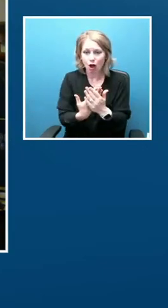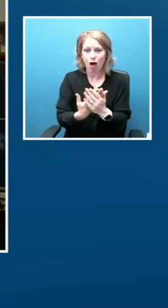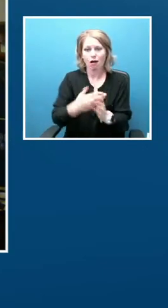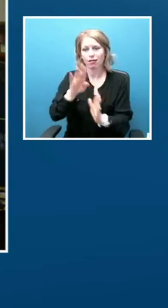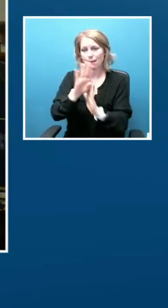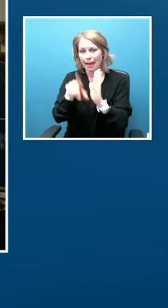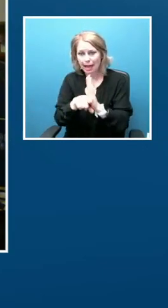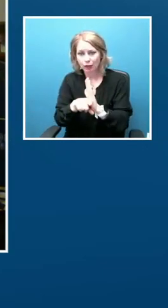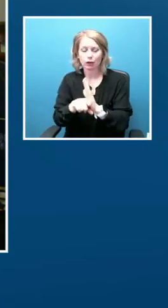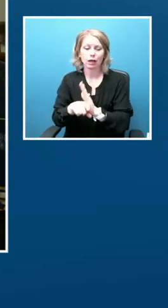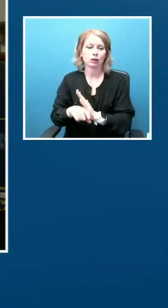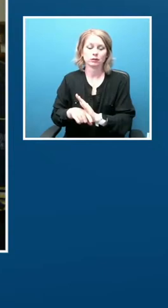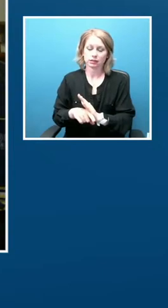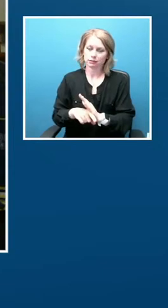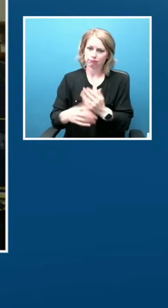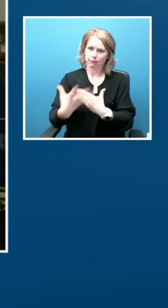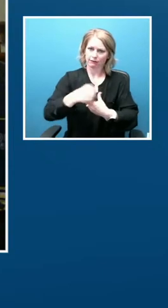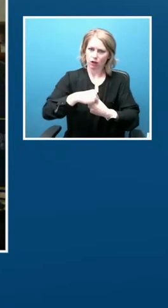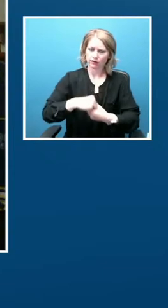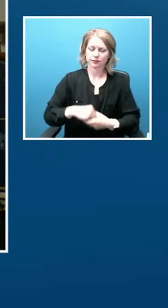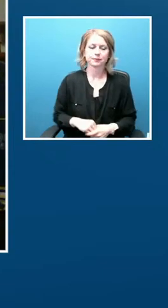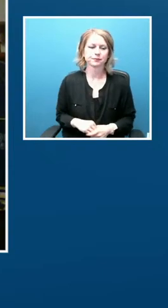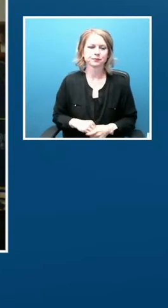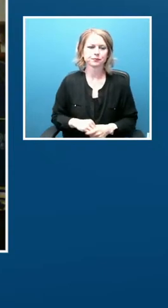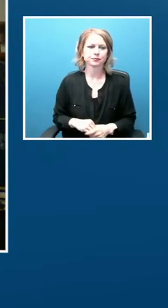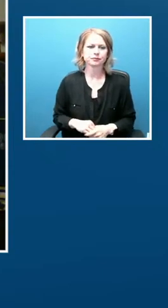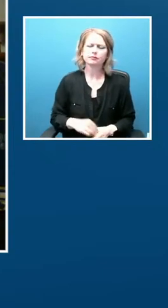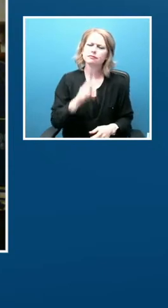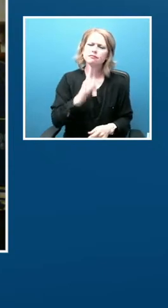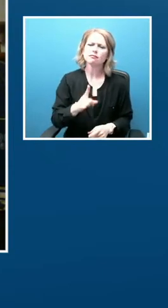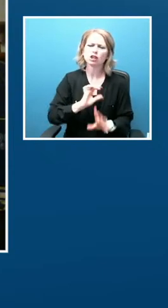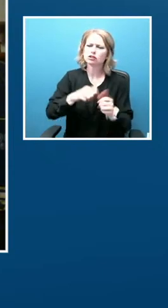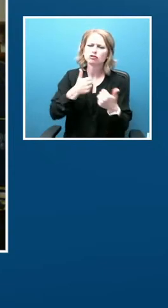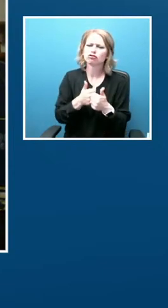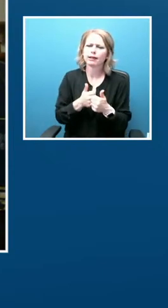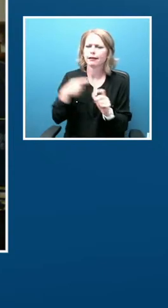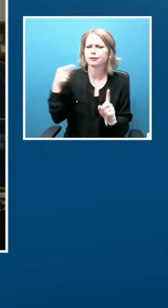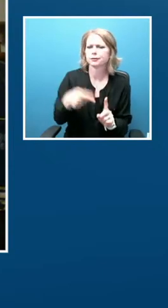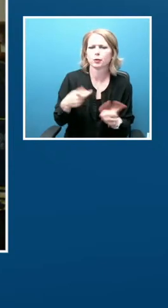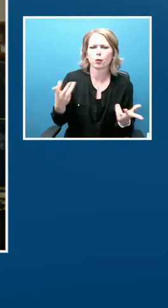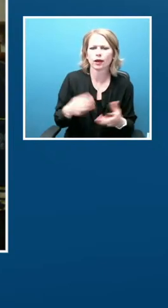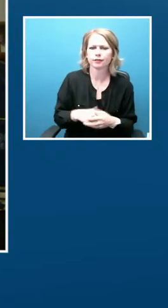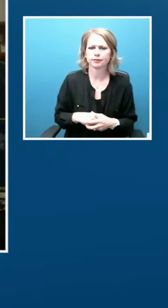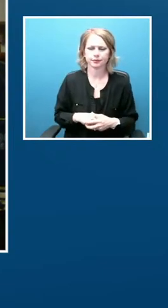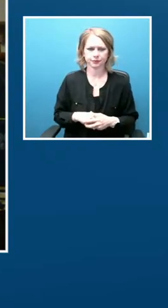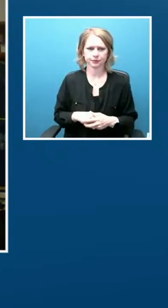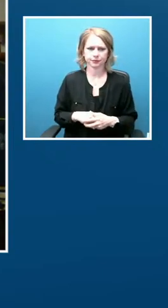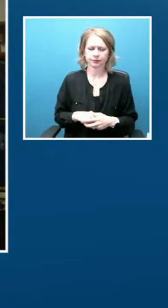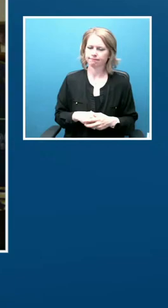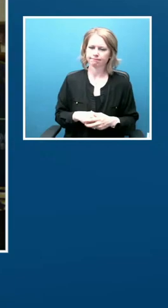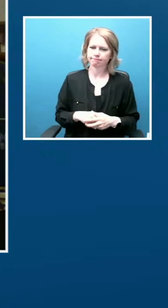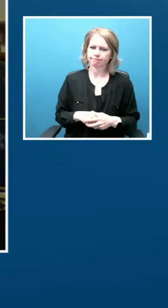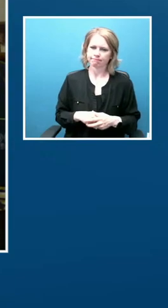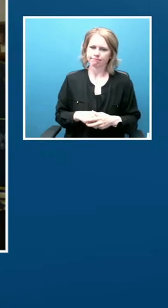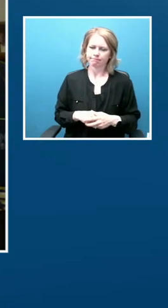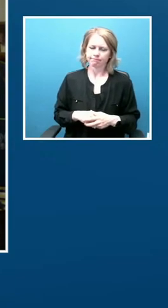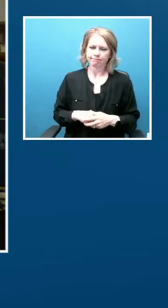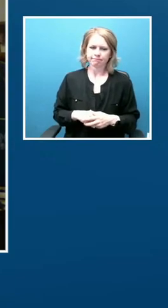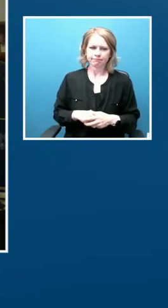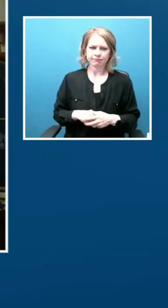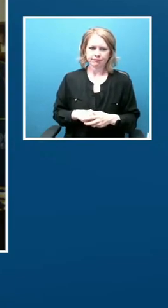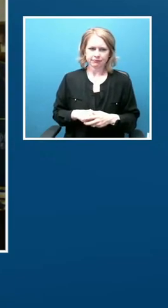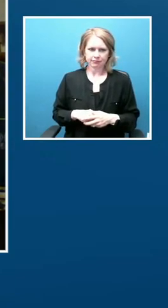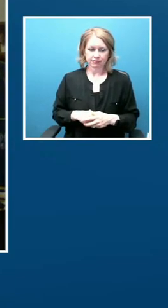So let's talk about what this challenge is really about. This is a challenge to the unanimous elections of four